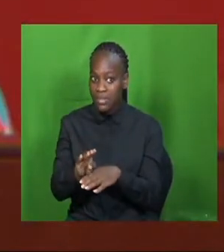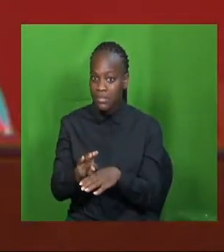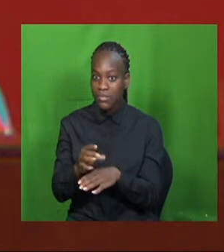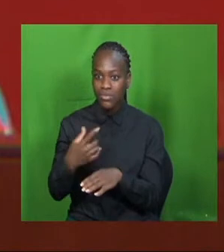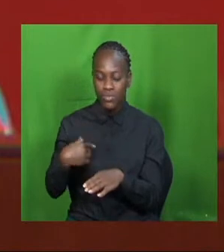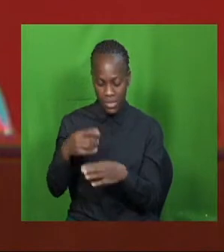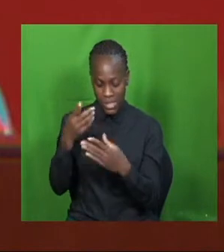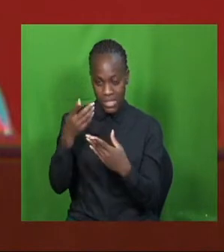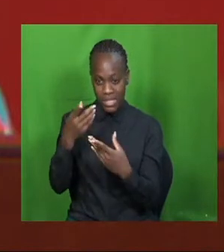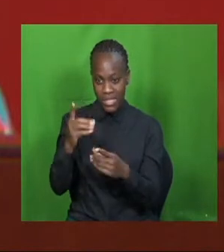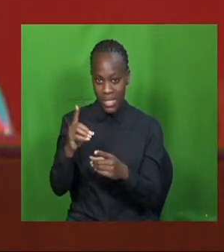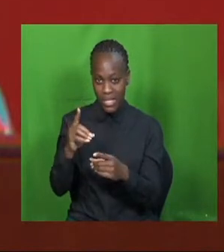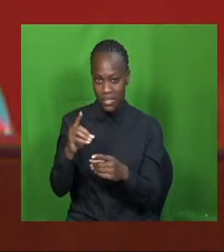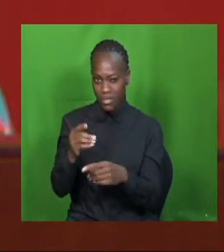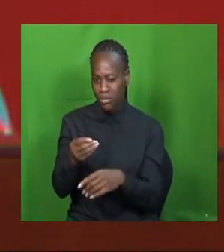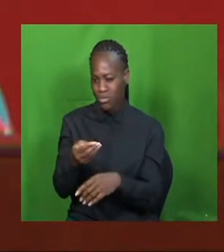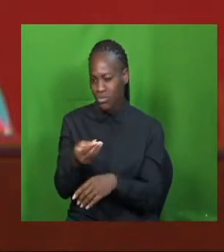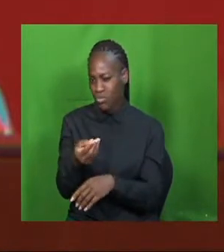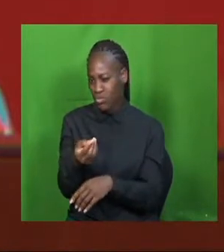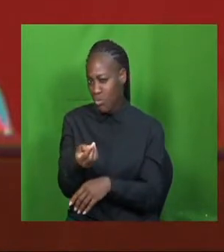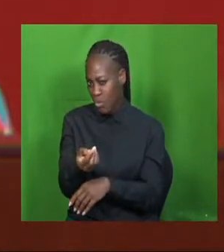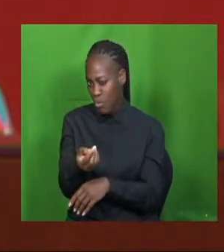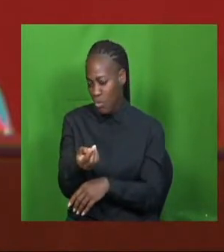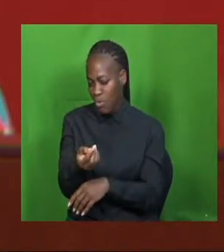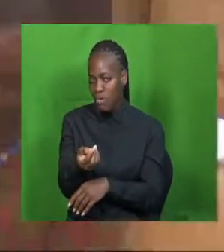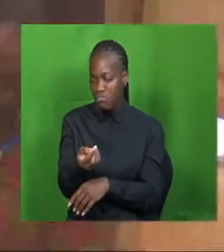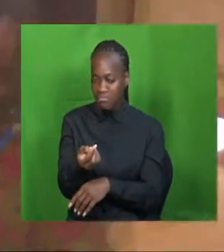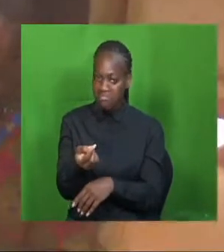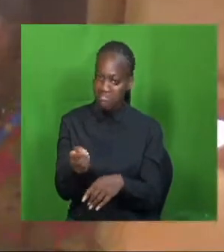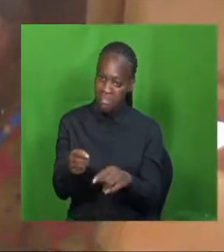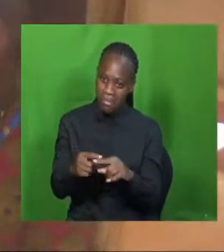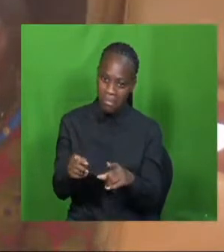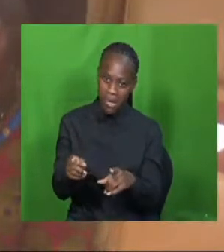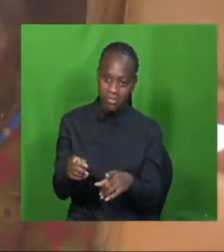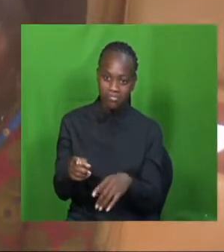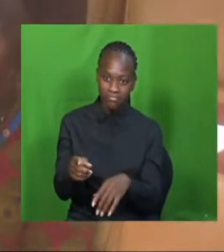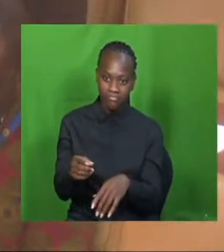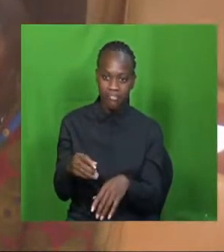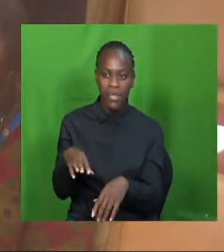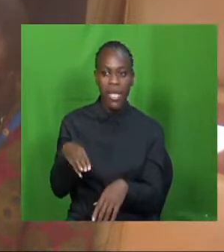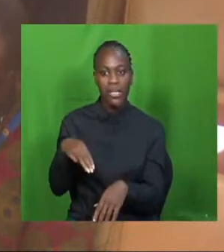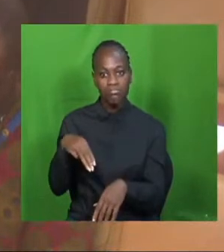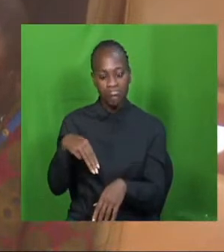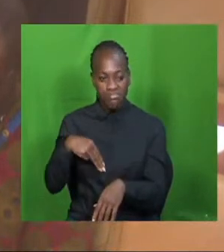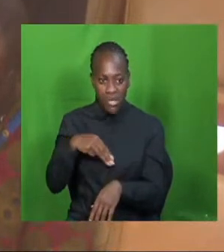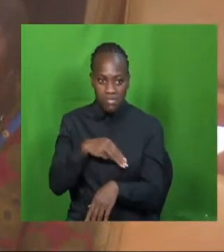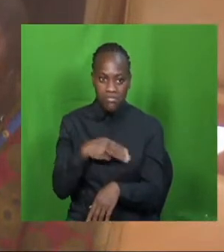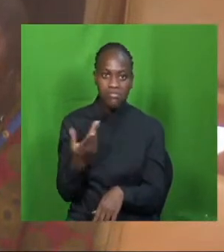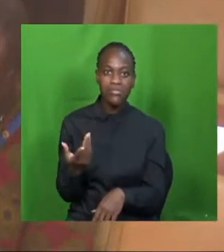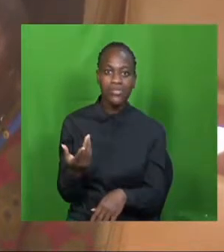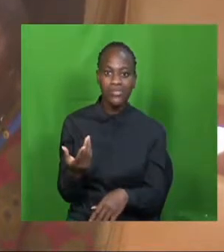upon is quite light, but definitely members will have a say.